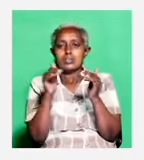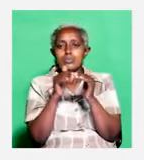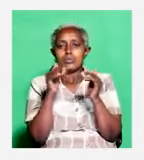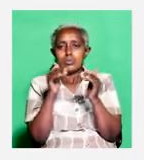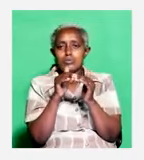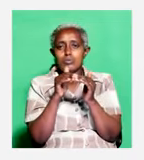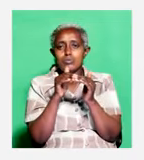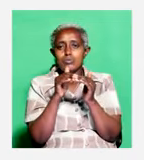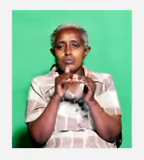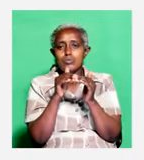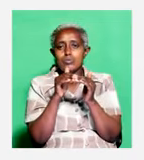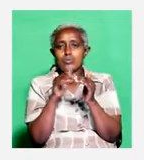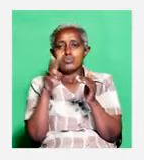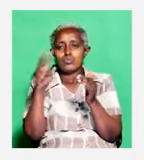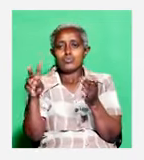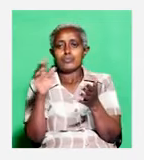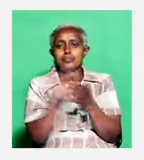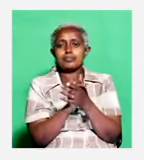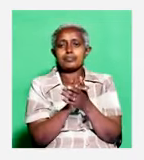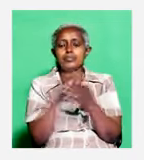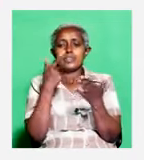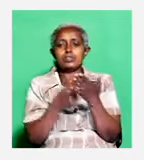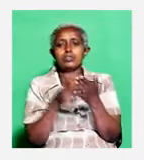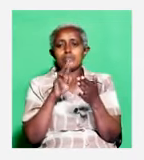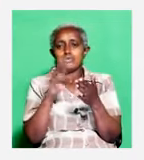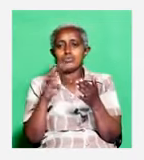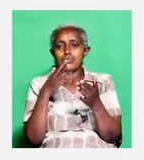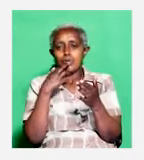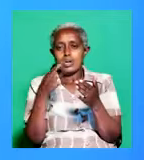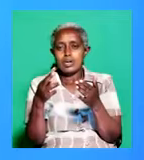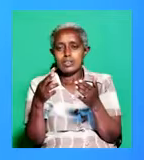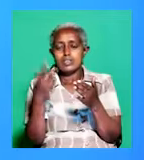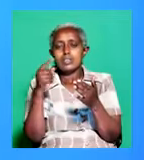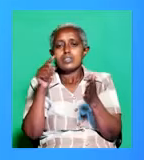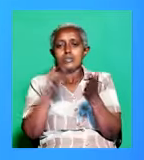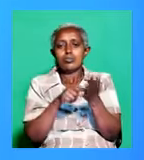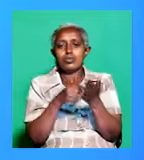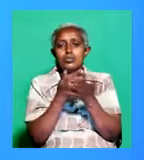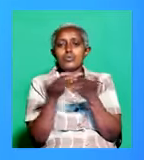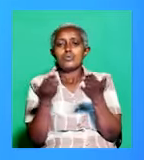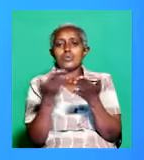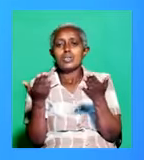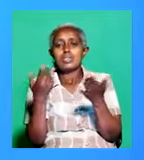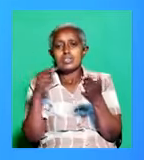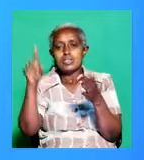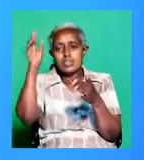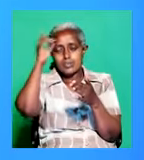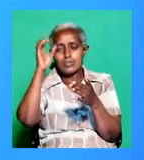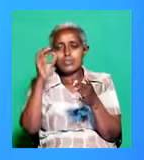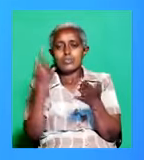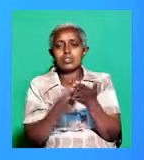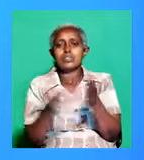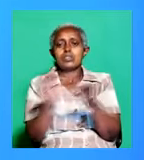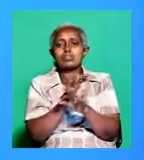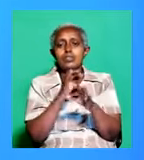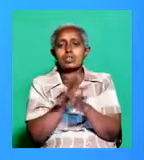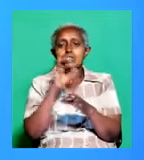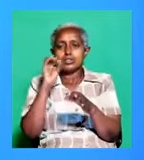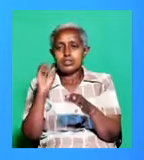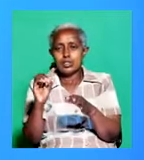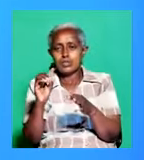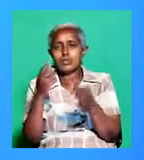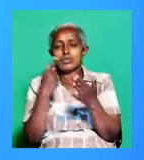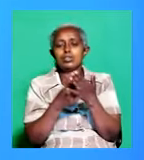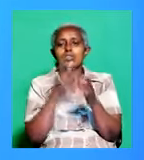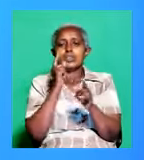equal to 2. These two are the point where the derivative of this function is 0.